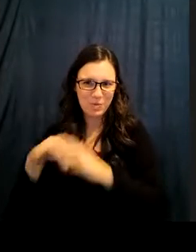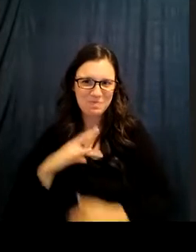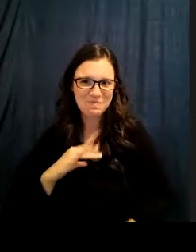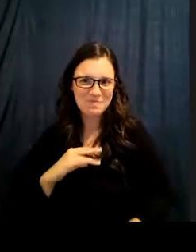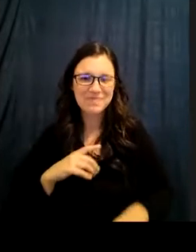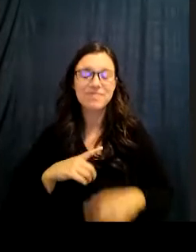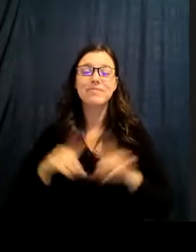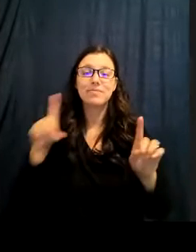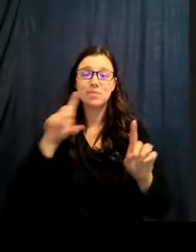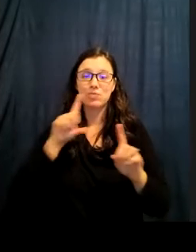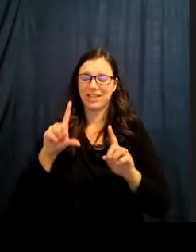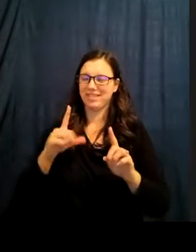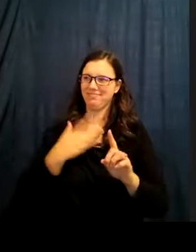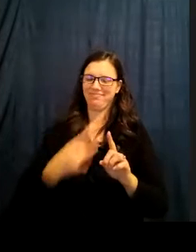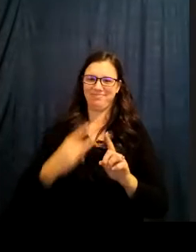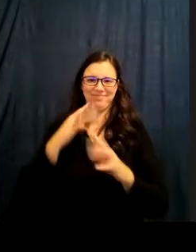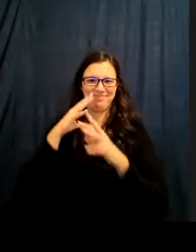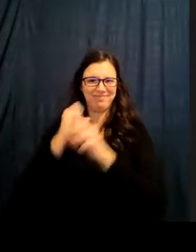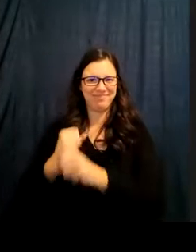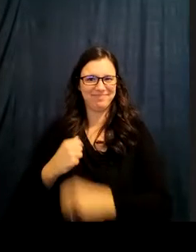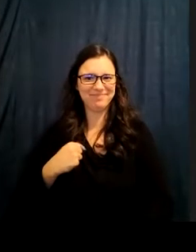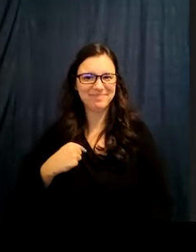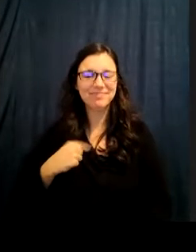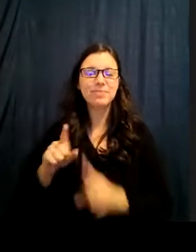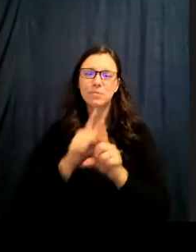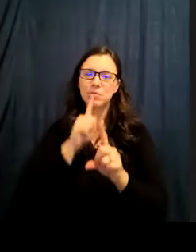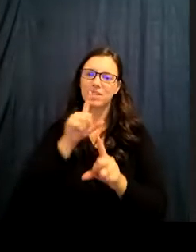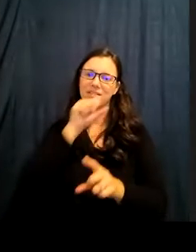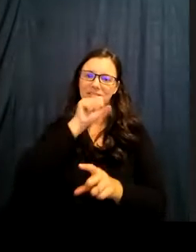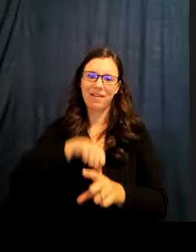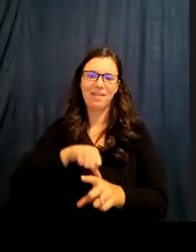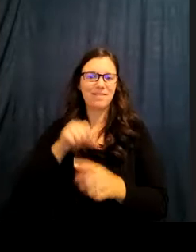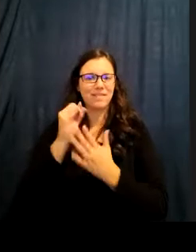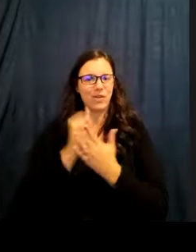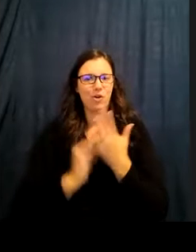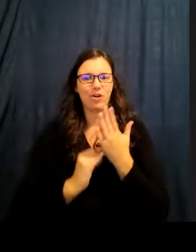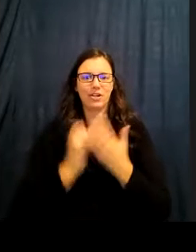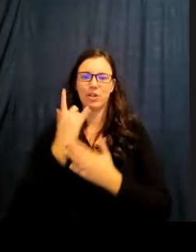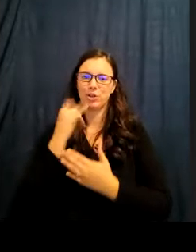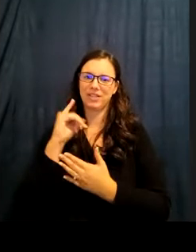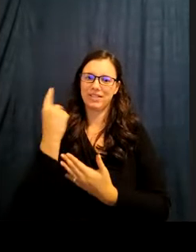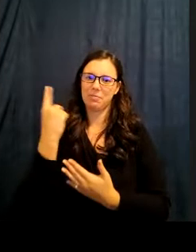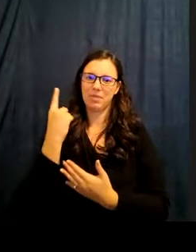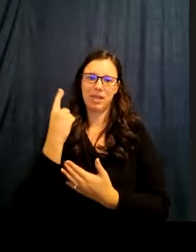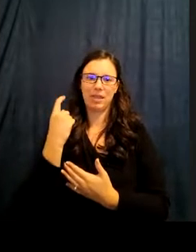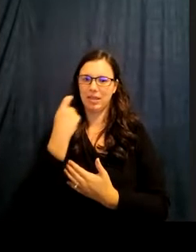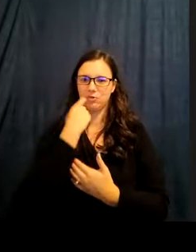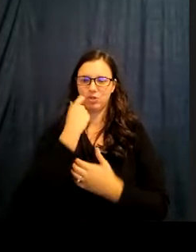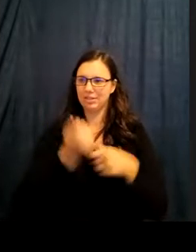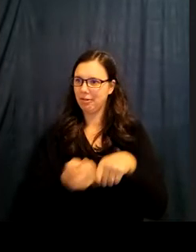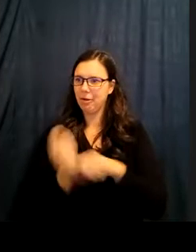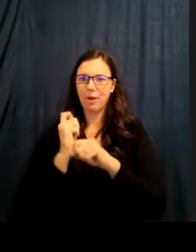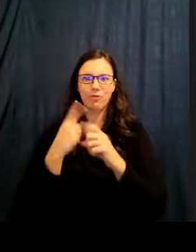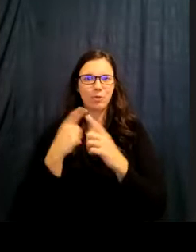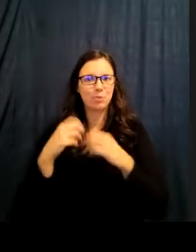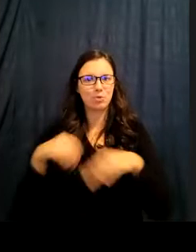And that really appeals to me. And I also am really drawn to artwork that looks like something that just got dug up out of the ground, just